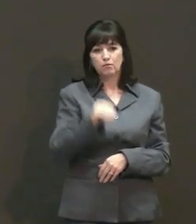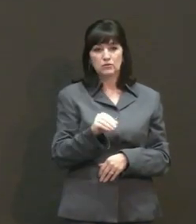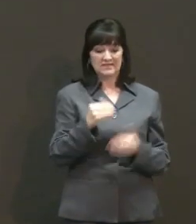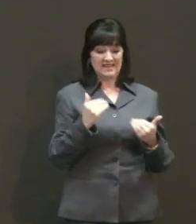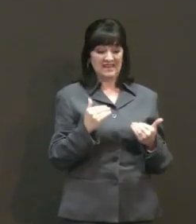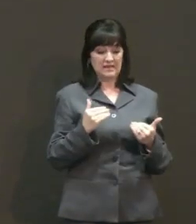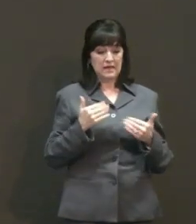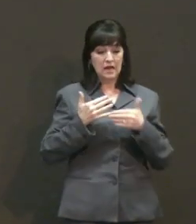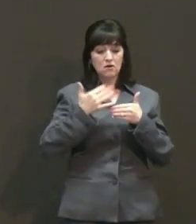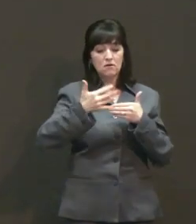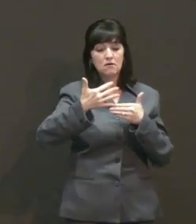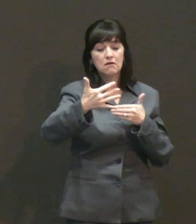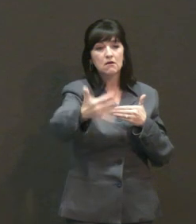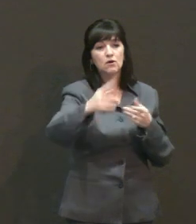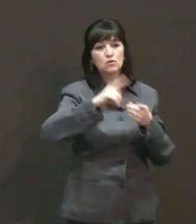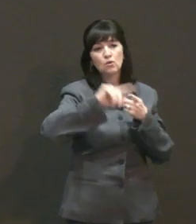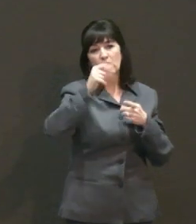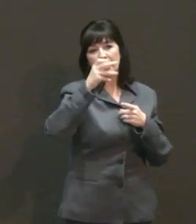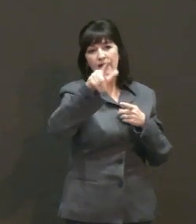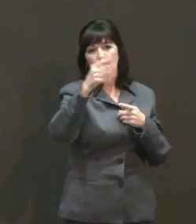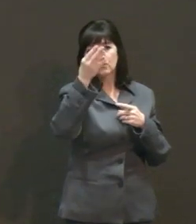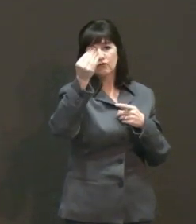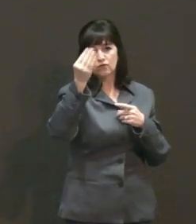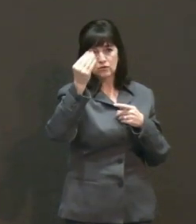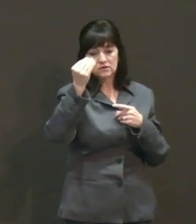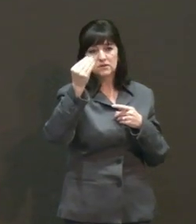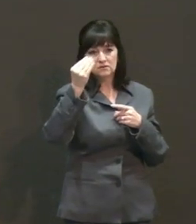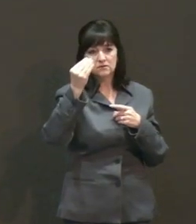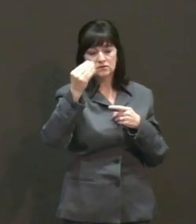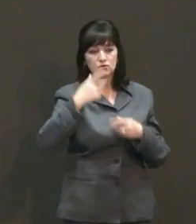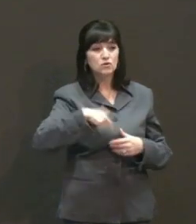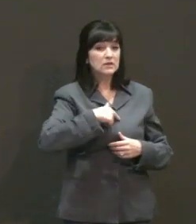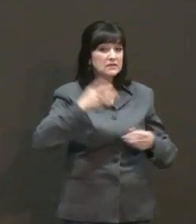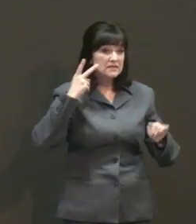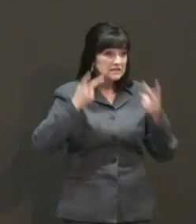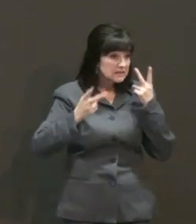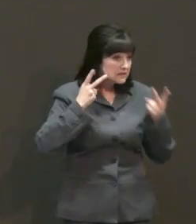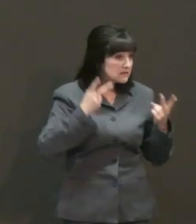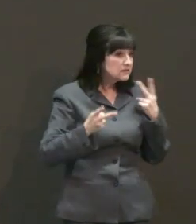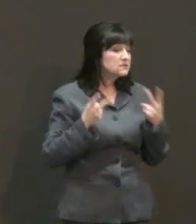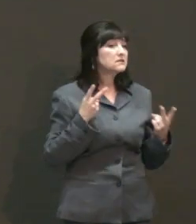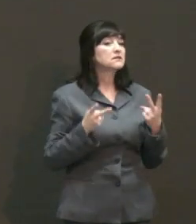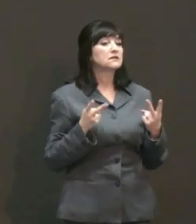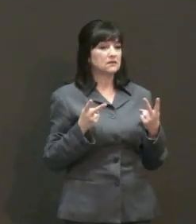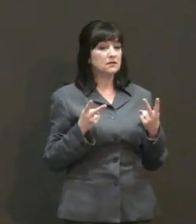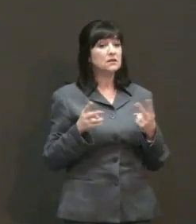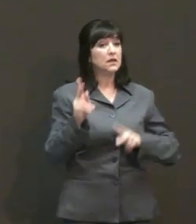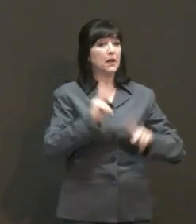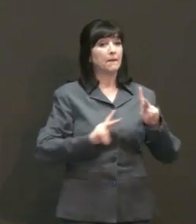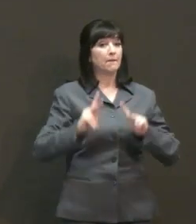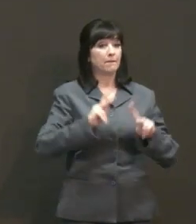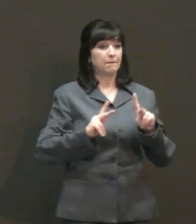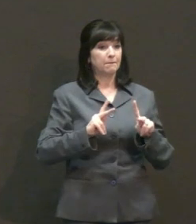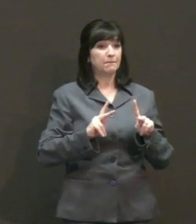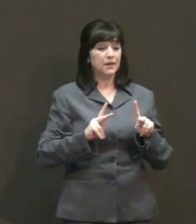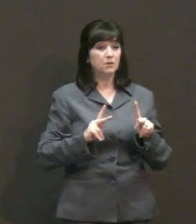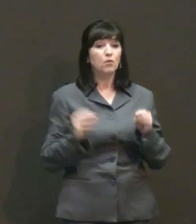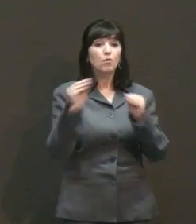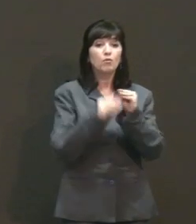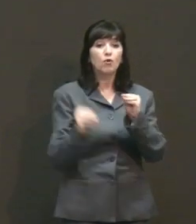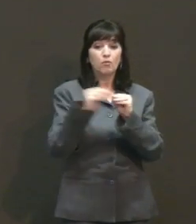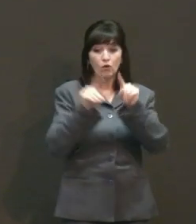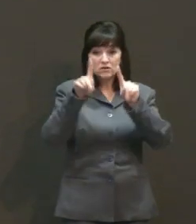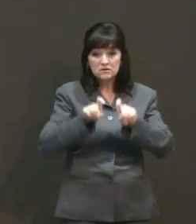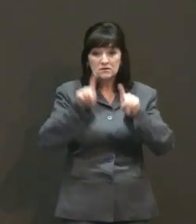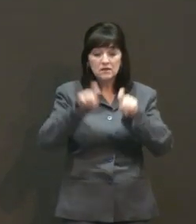So we're seeing the surge, the increase in the number of positive cases. This is a function both